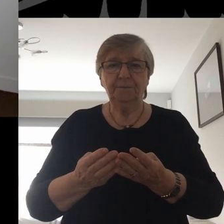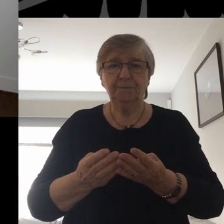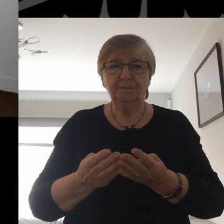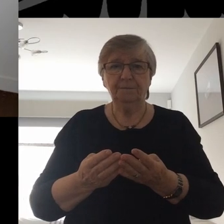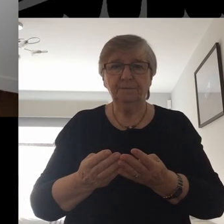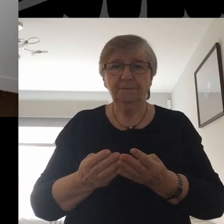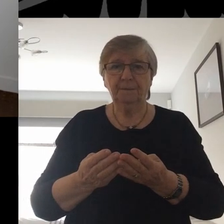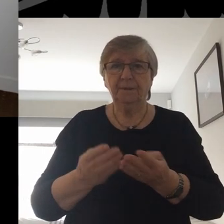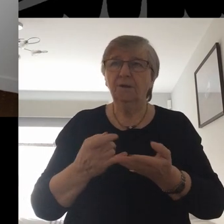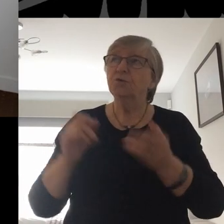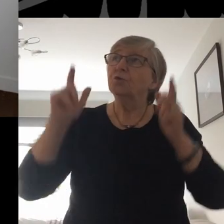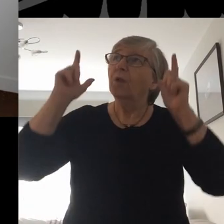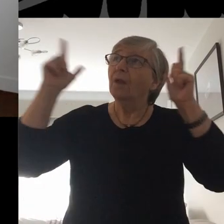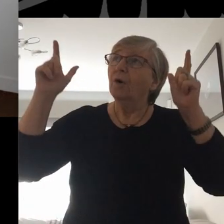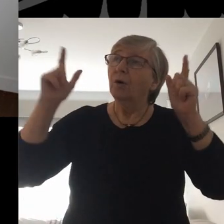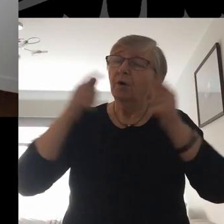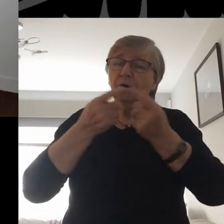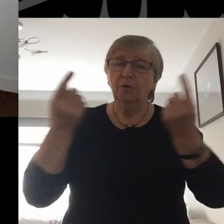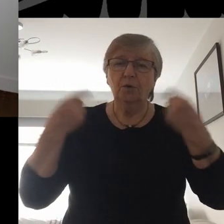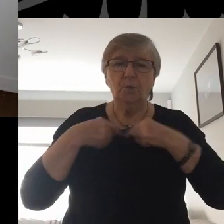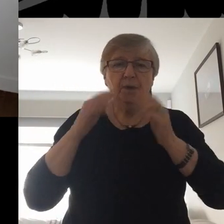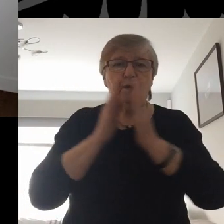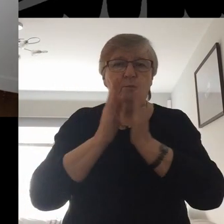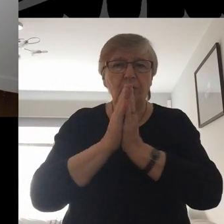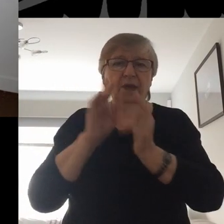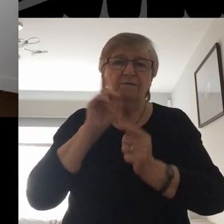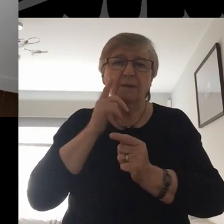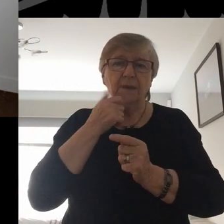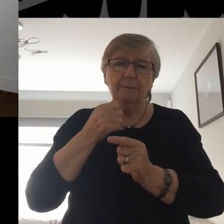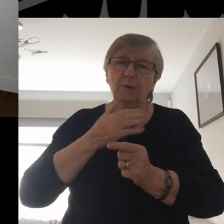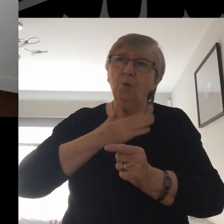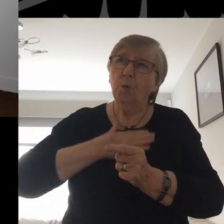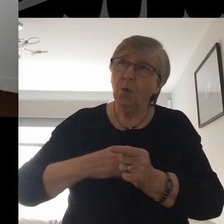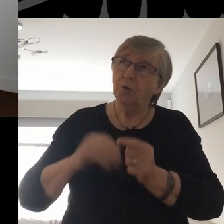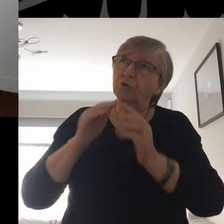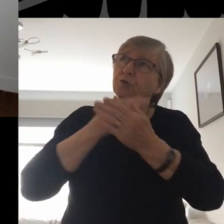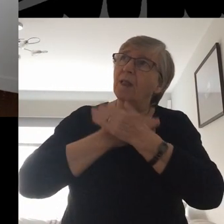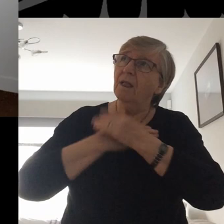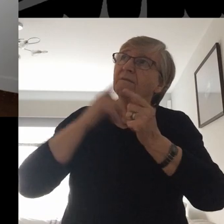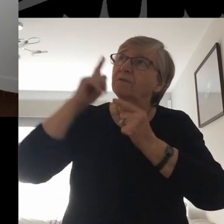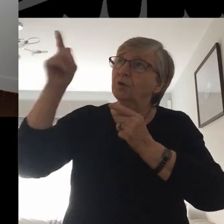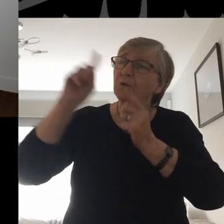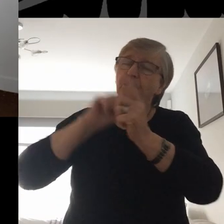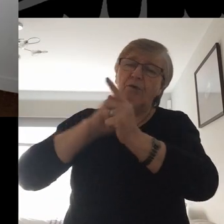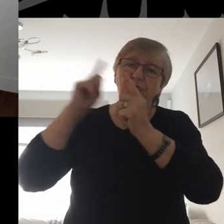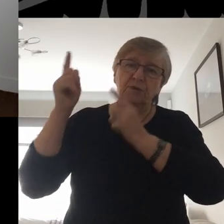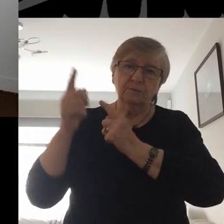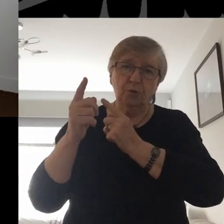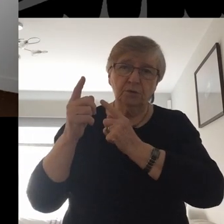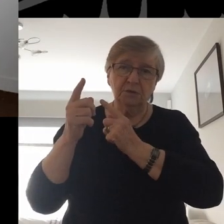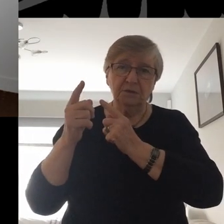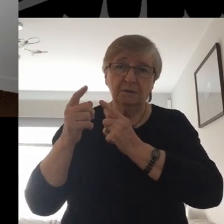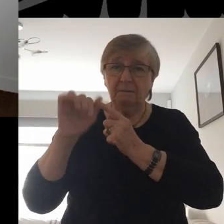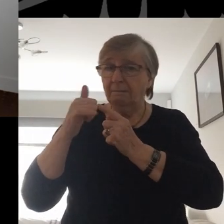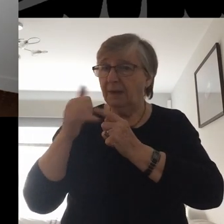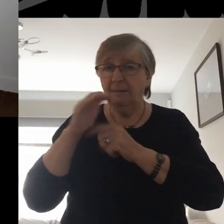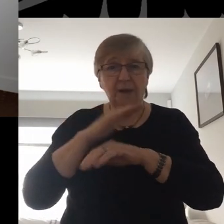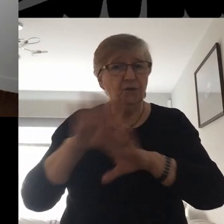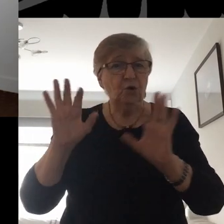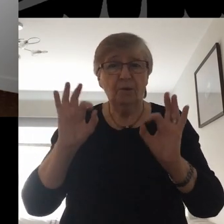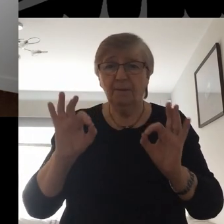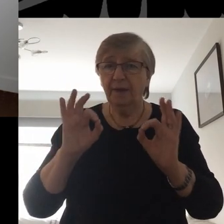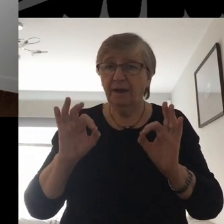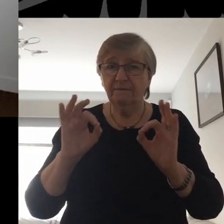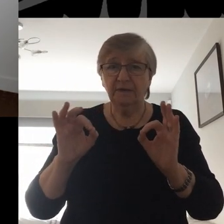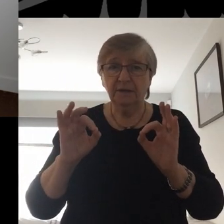And so, Lord, we pray for those who seek to love you in return. However imperfect,